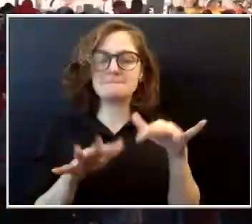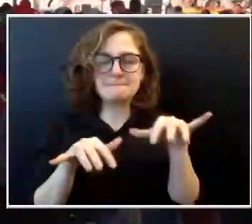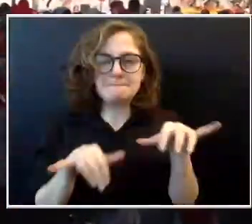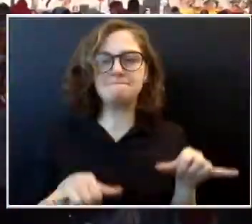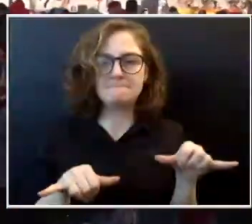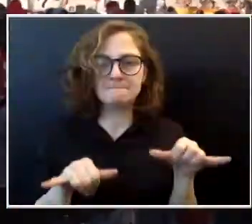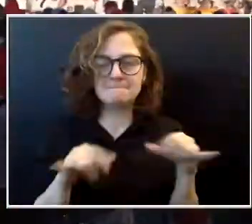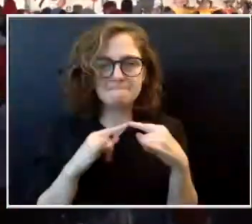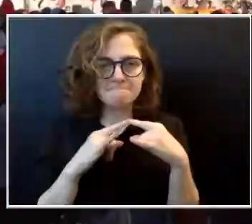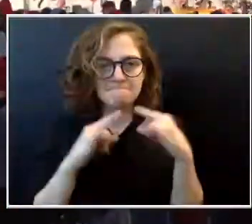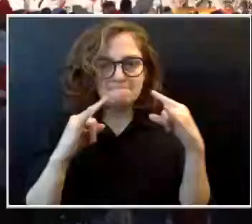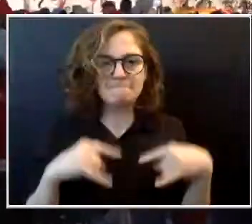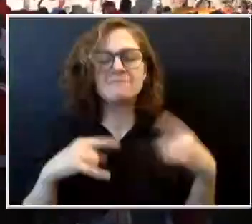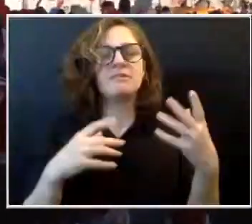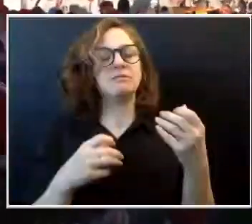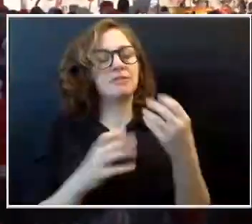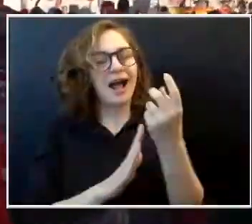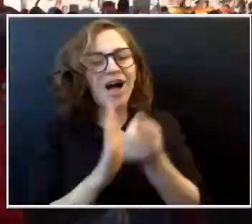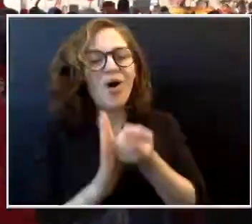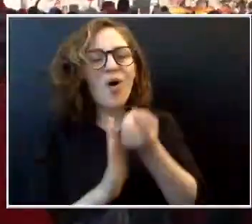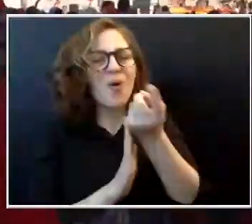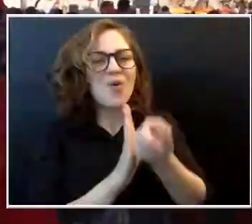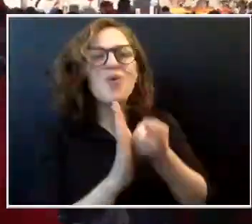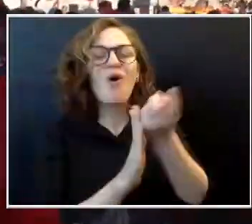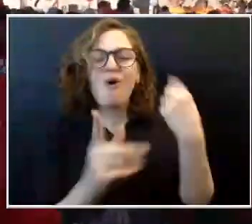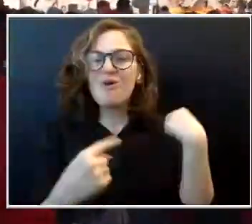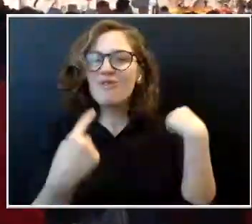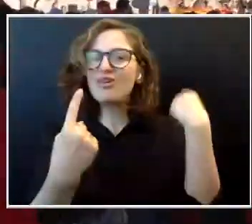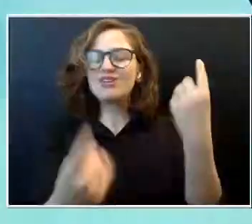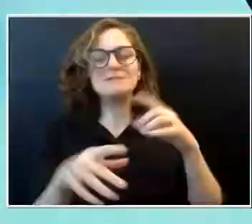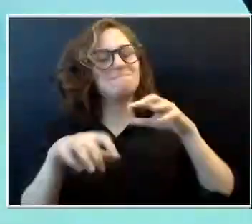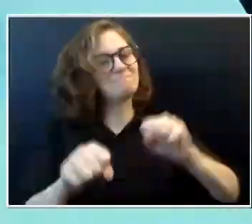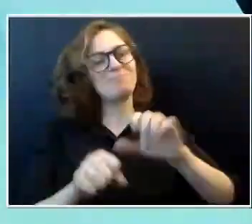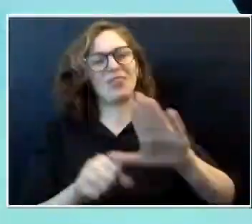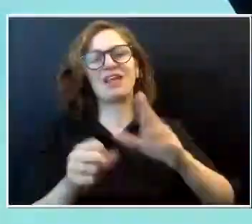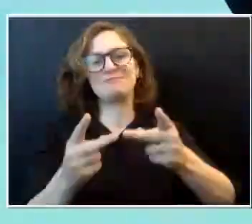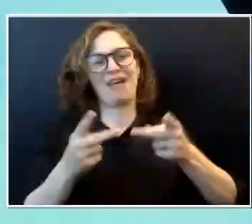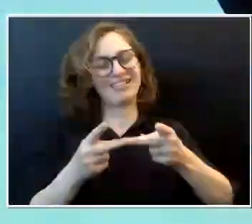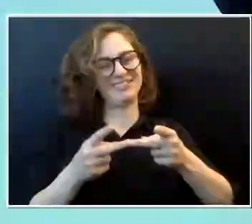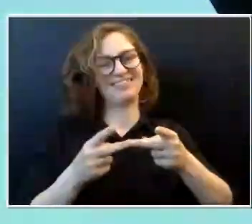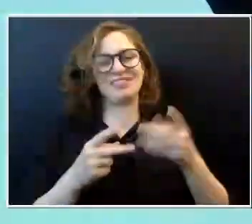hours to secure their spots. We're there, we're live, ready for the action.